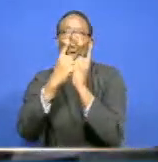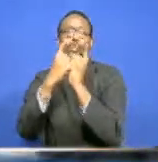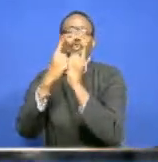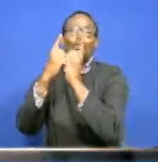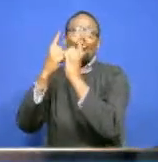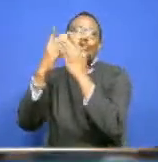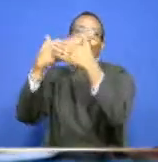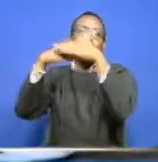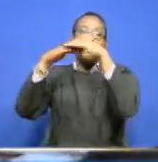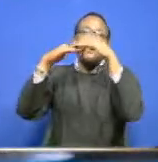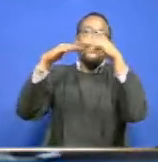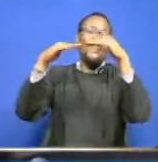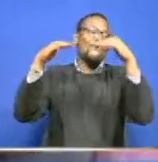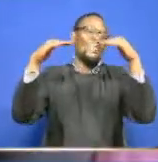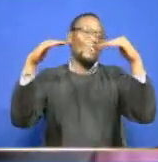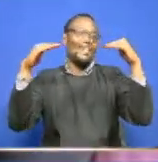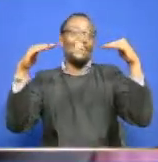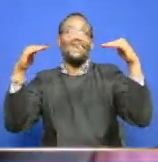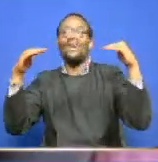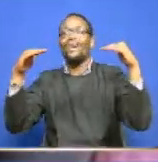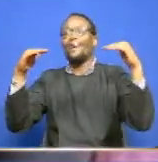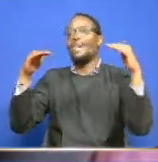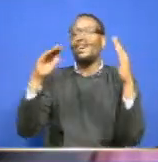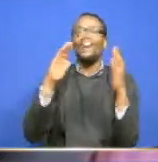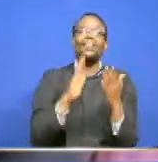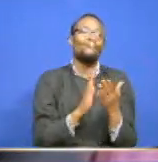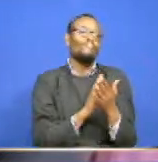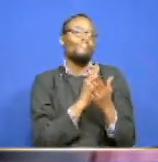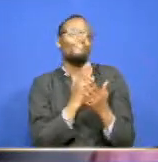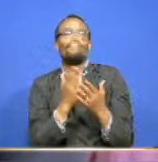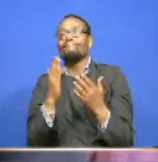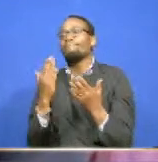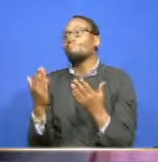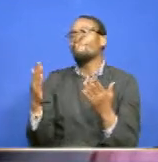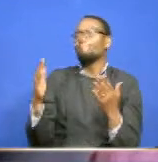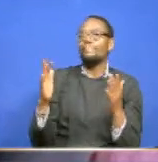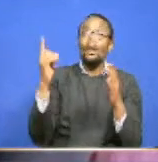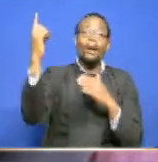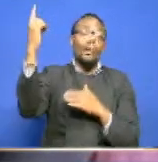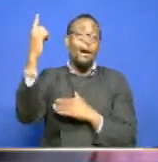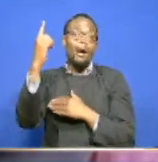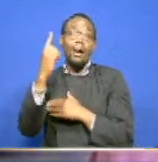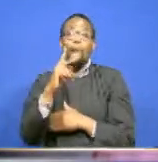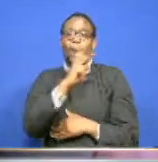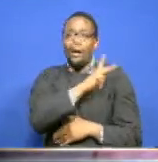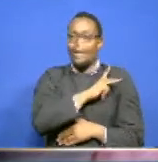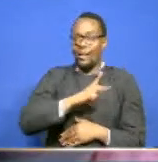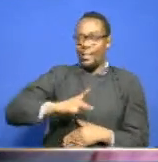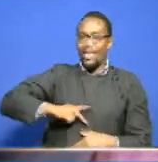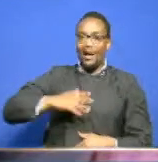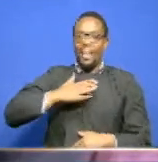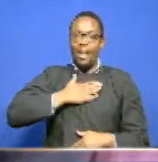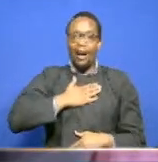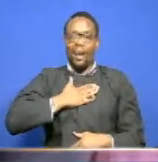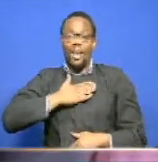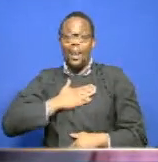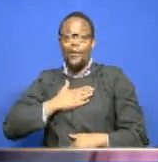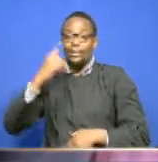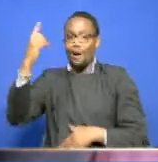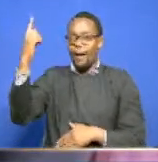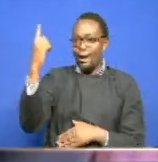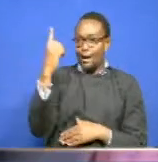Amen. Amen. Amen. Amen. Amen. Amen. Amen. Amen. Amen.